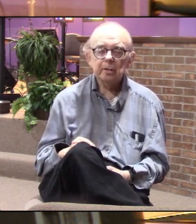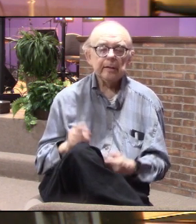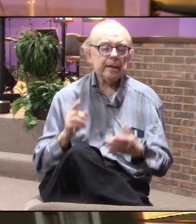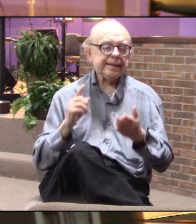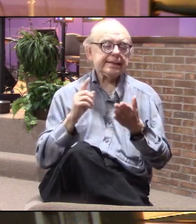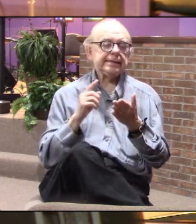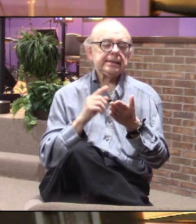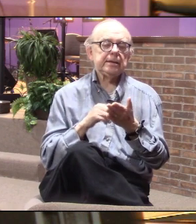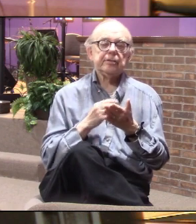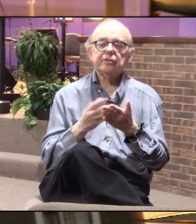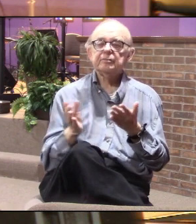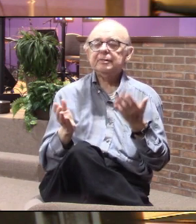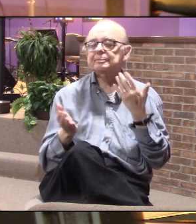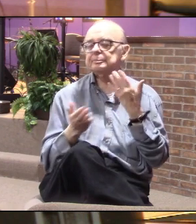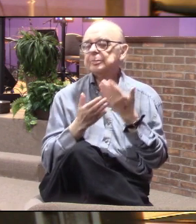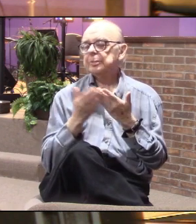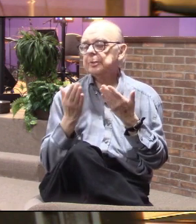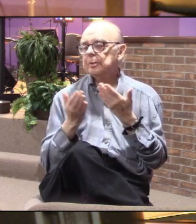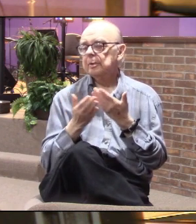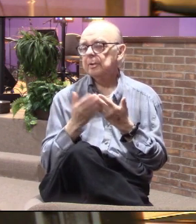Something simple.